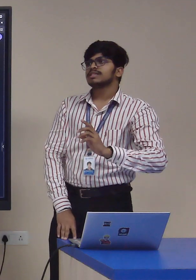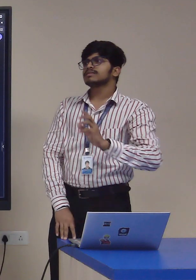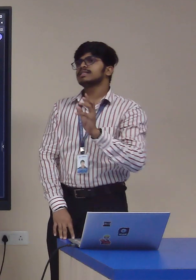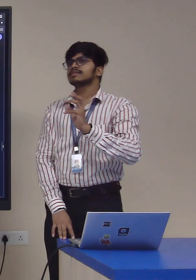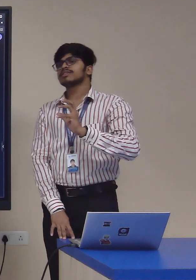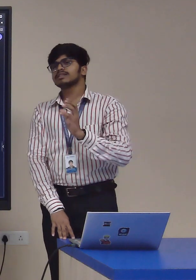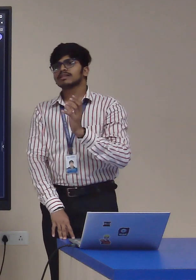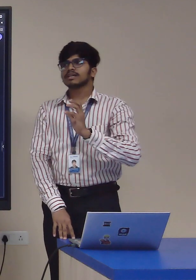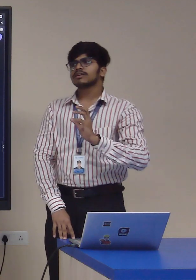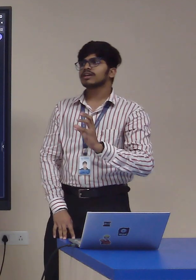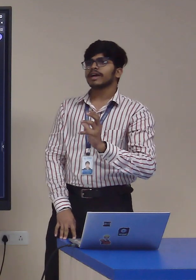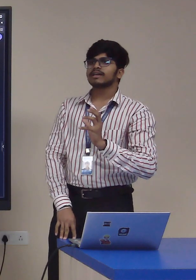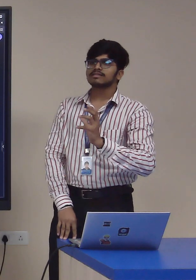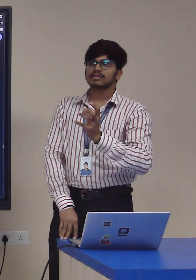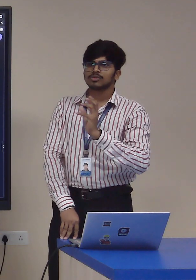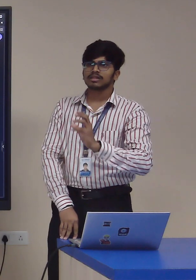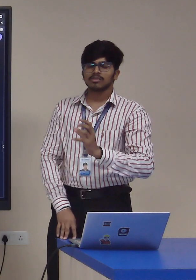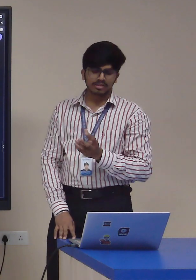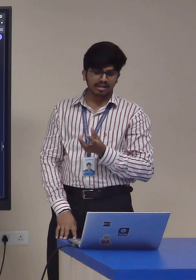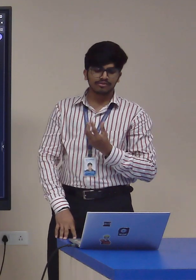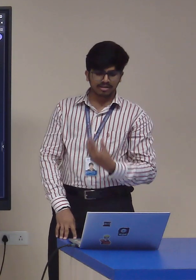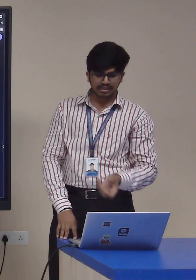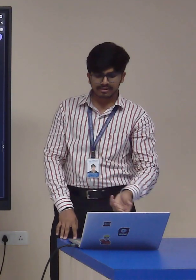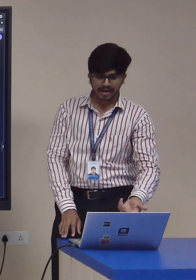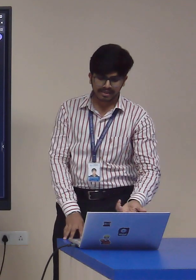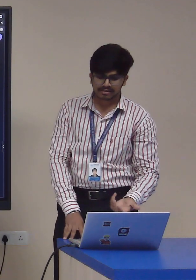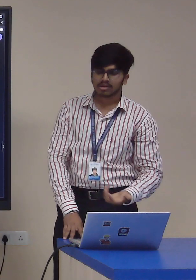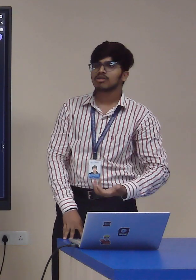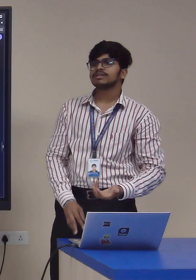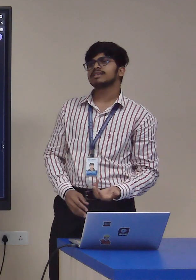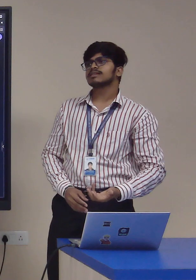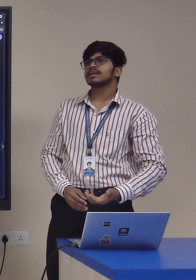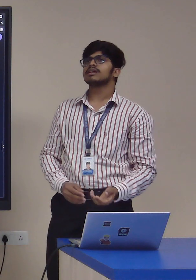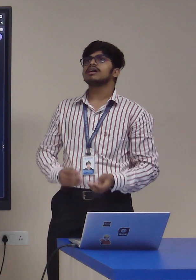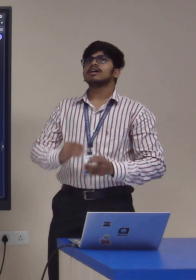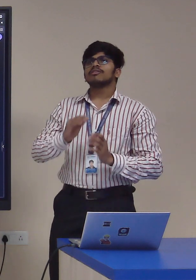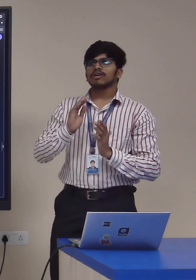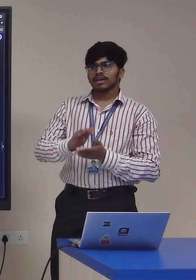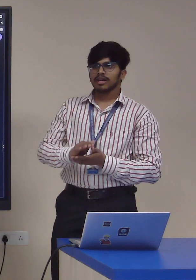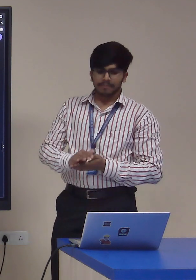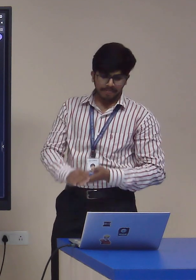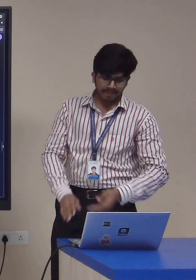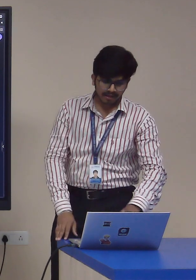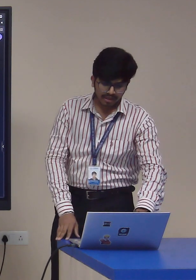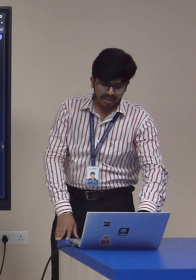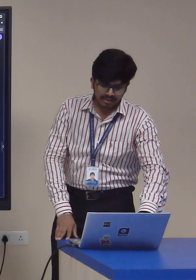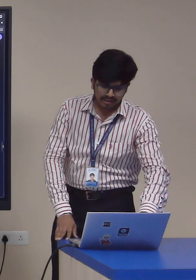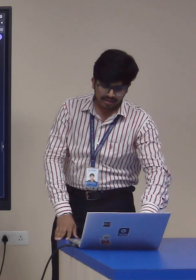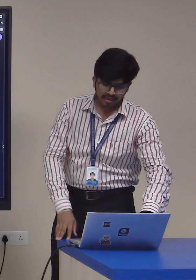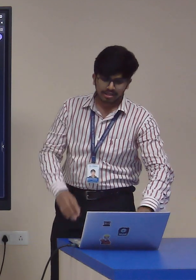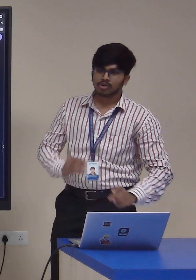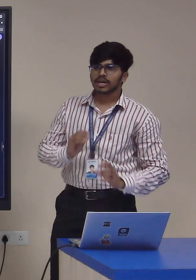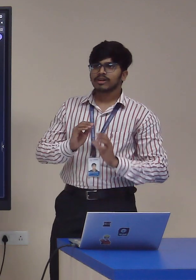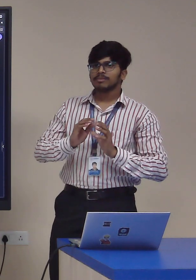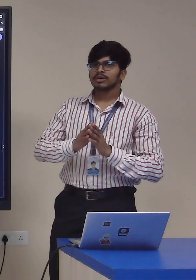That means it is like giving correct answers up to that. What is the confusion? This matrix all it says like for A. Just